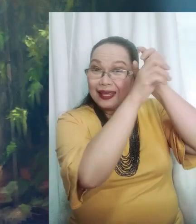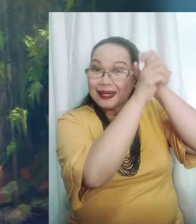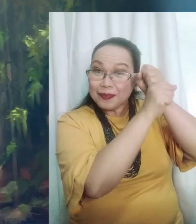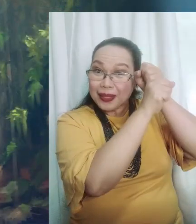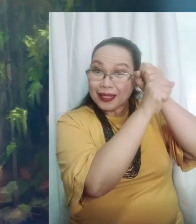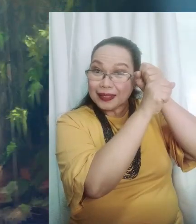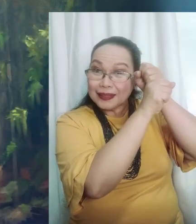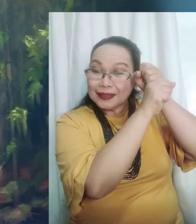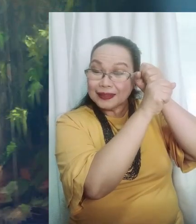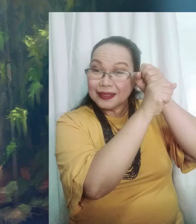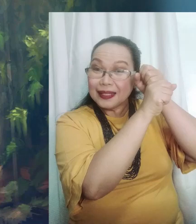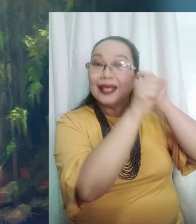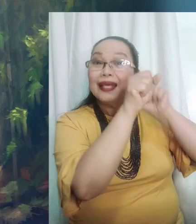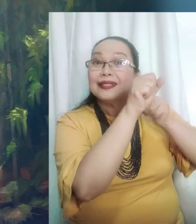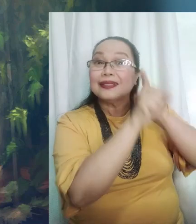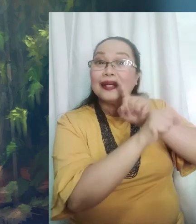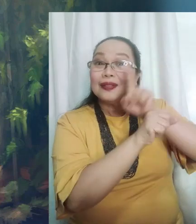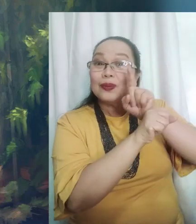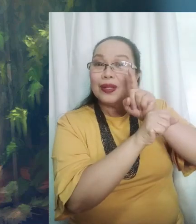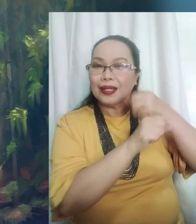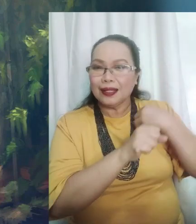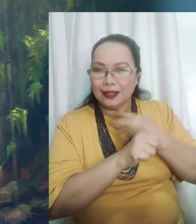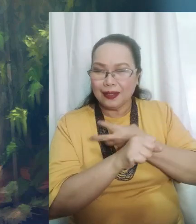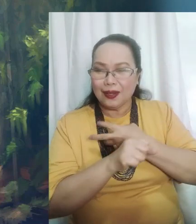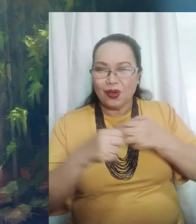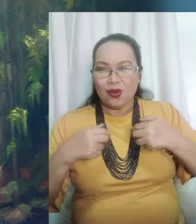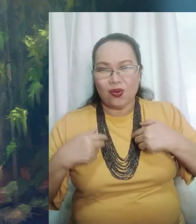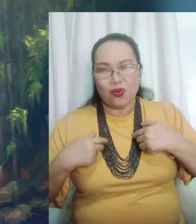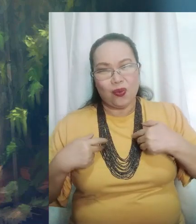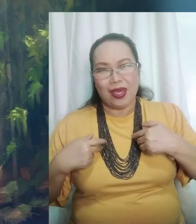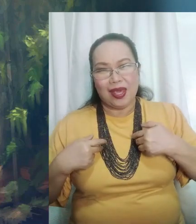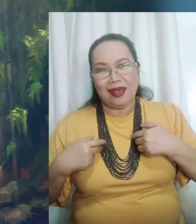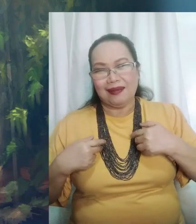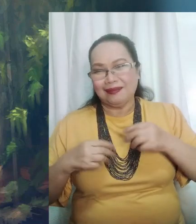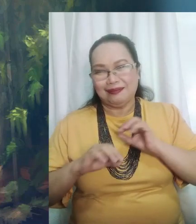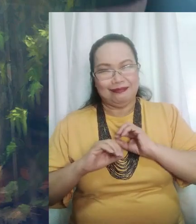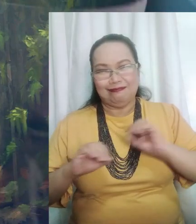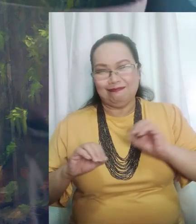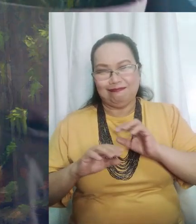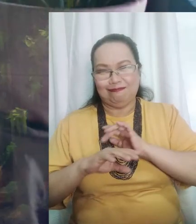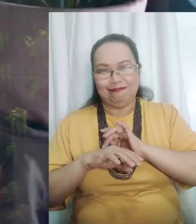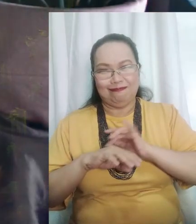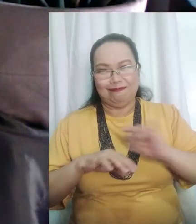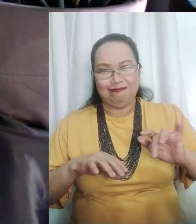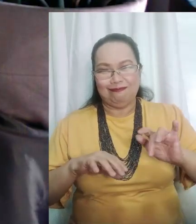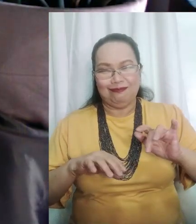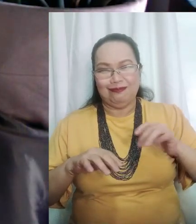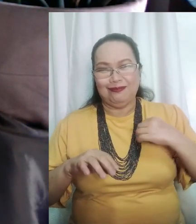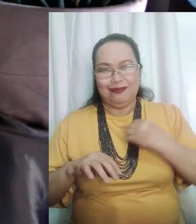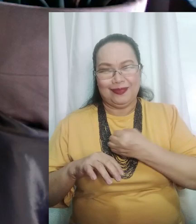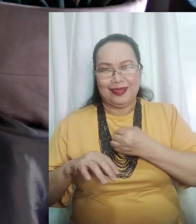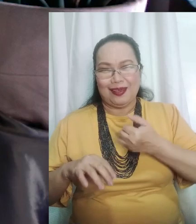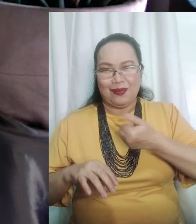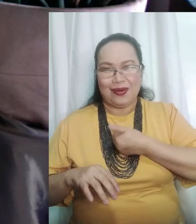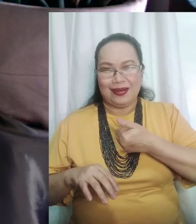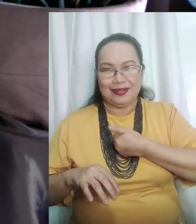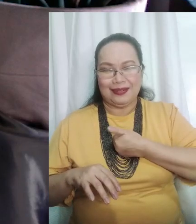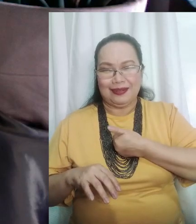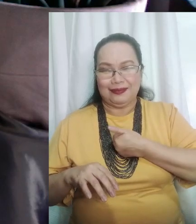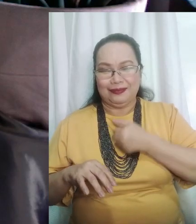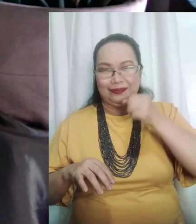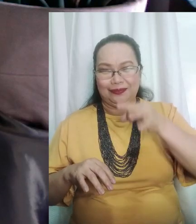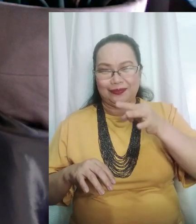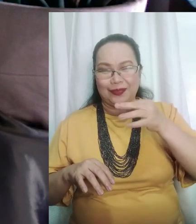start where self-dependence ends. Did you see that?